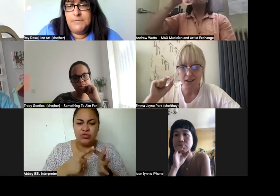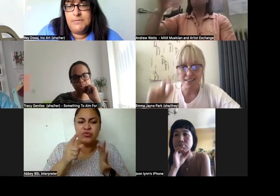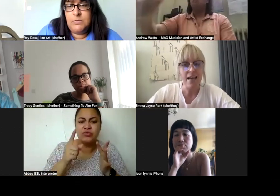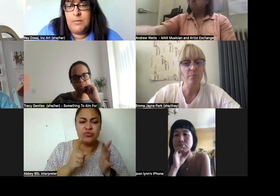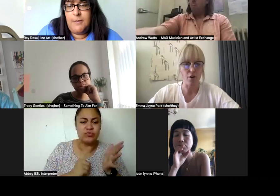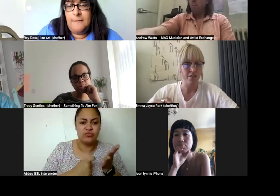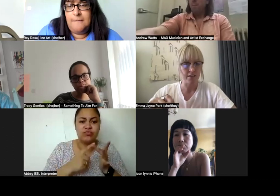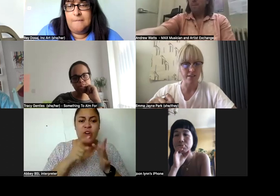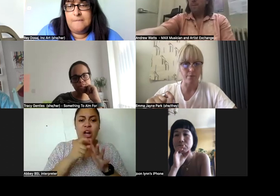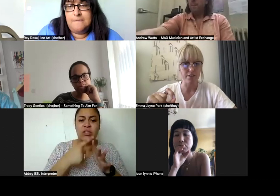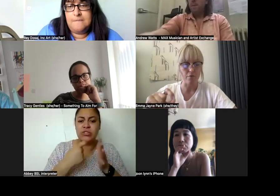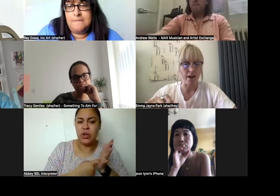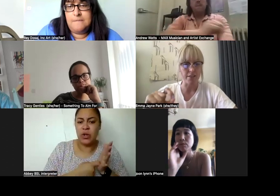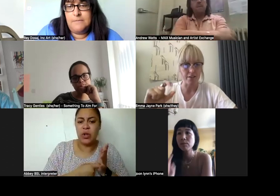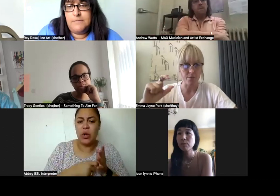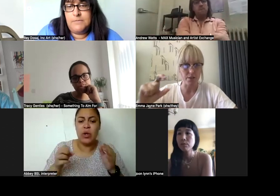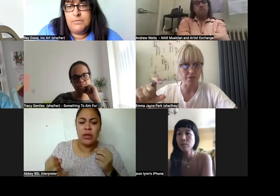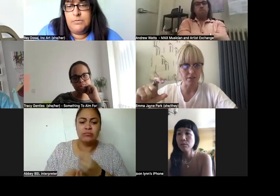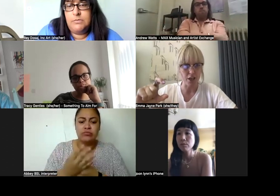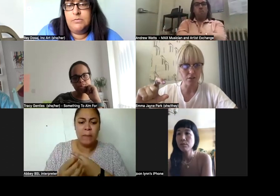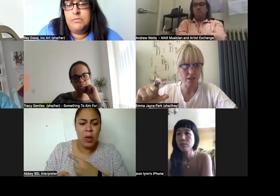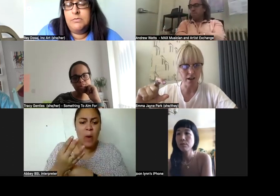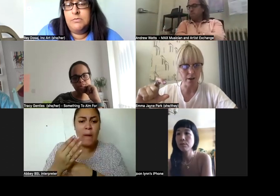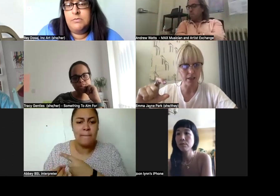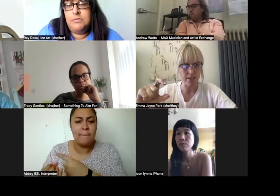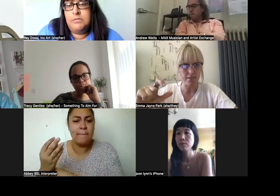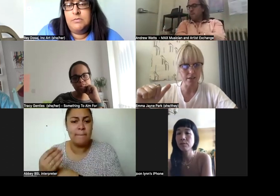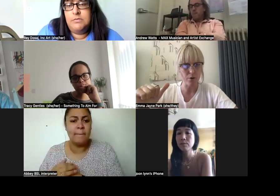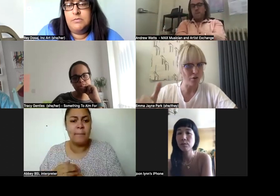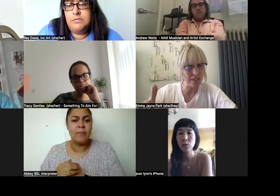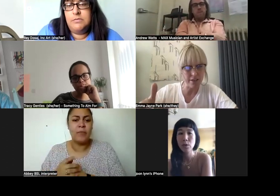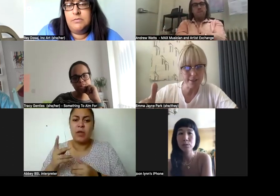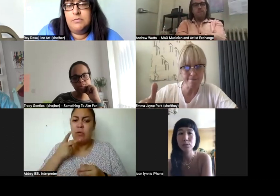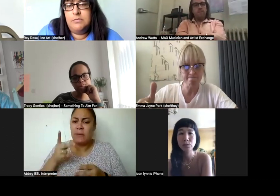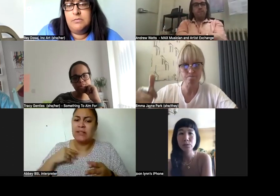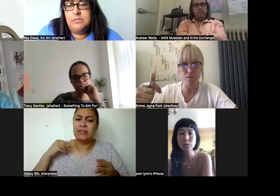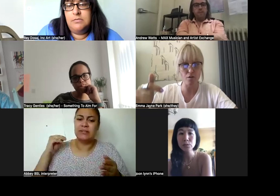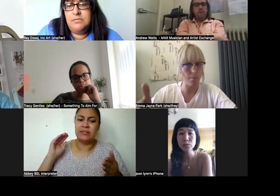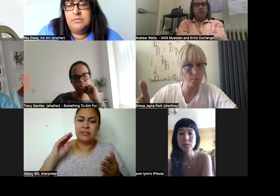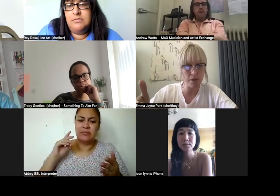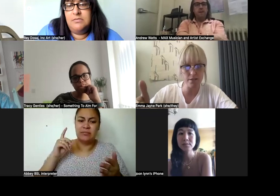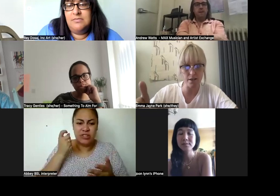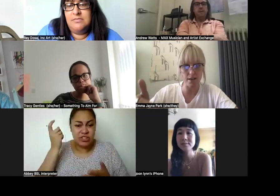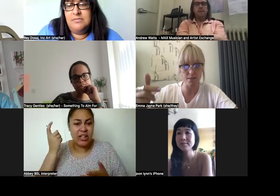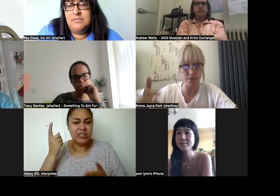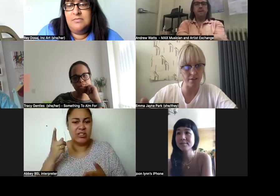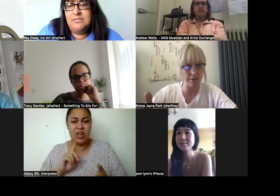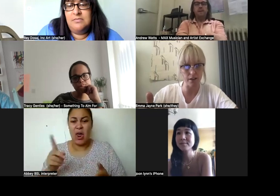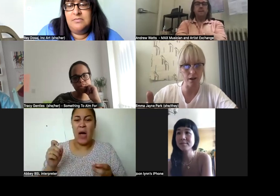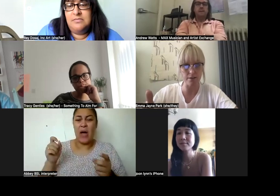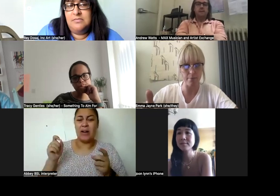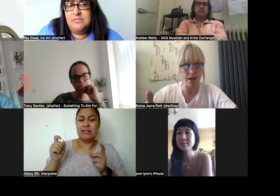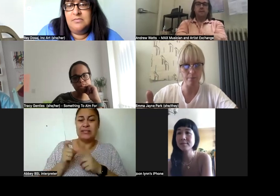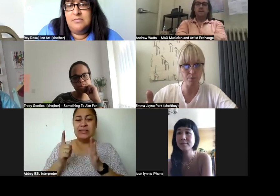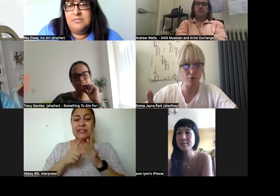in the contemporary context, I would say a rider has a specific suggestion, and I would like to say we're not divas. It's not about pizza and